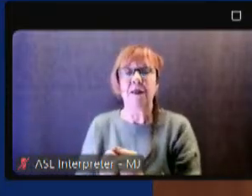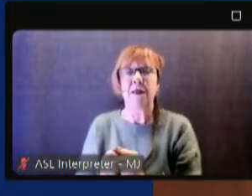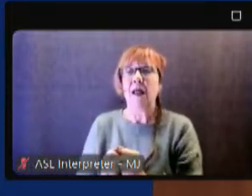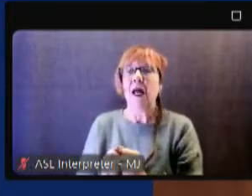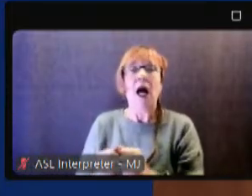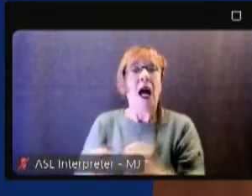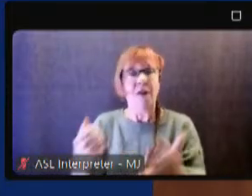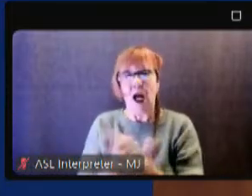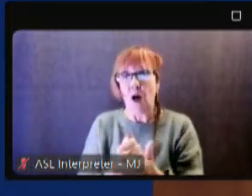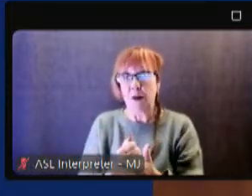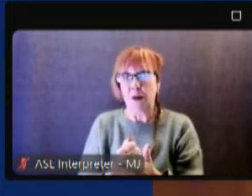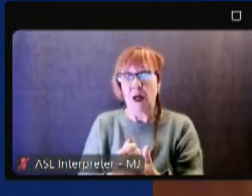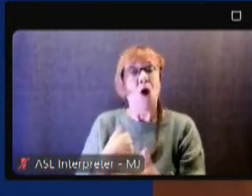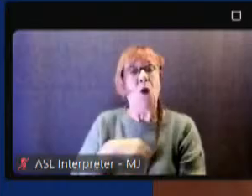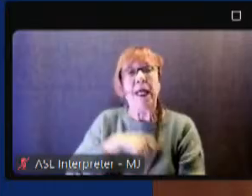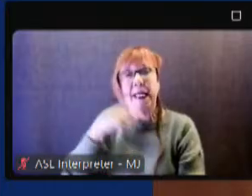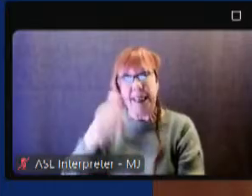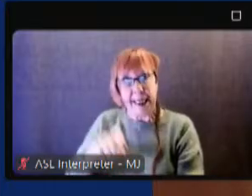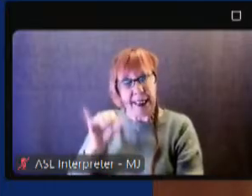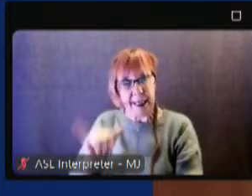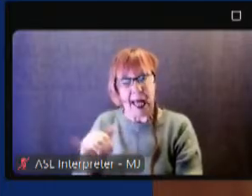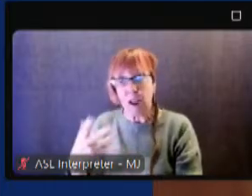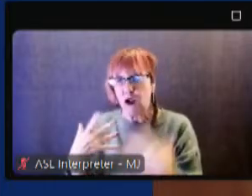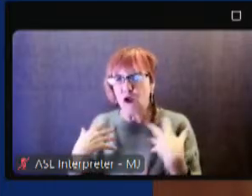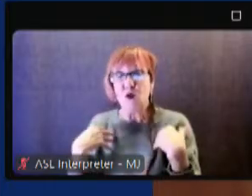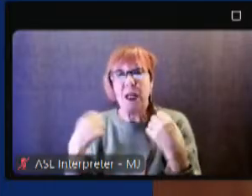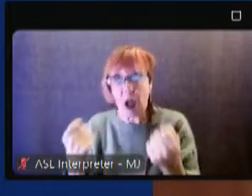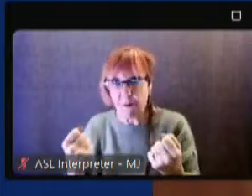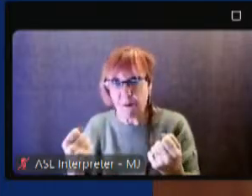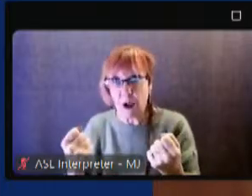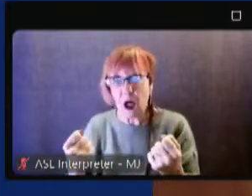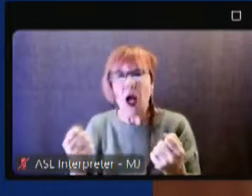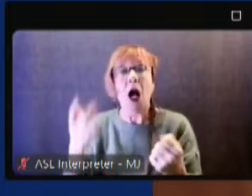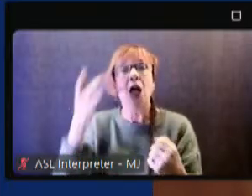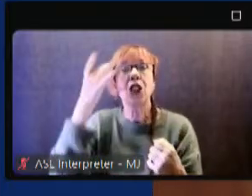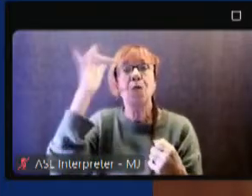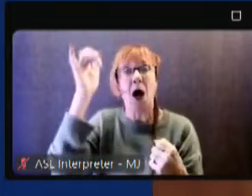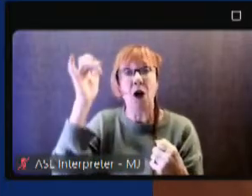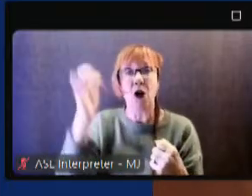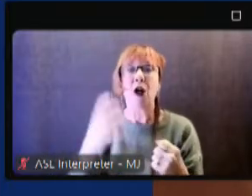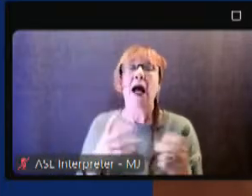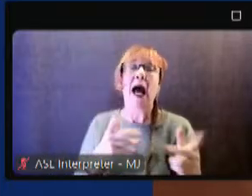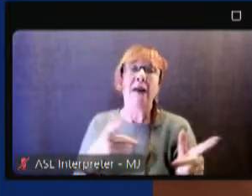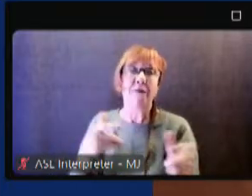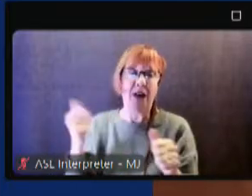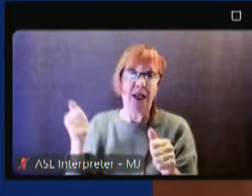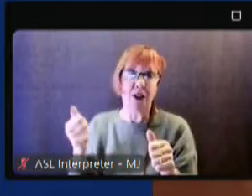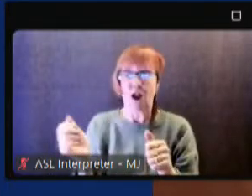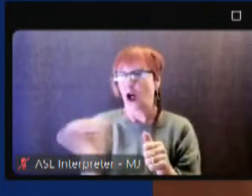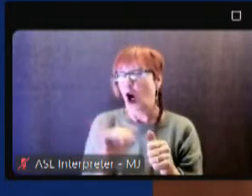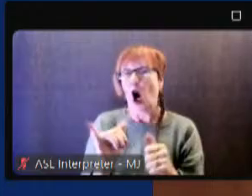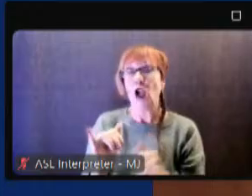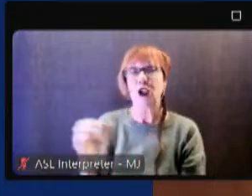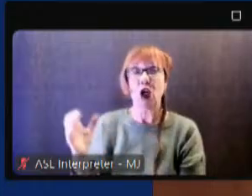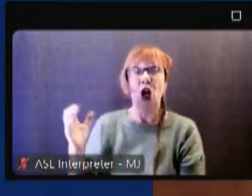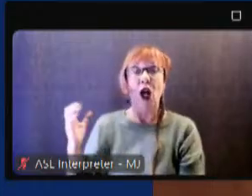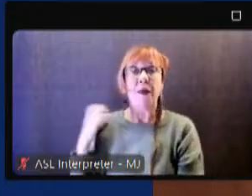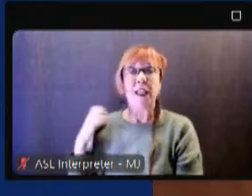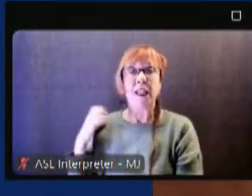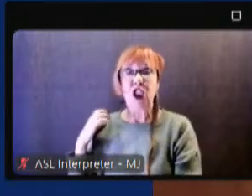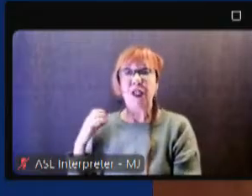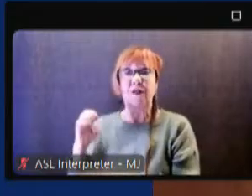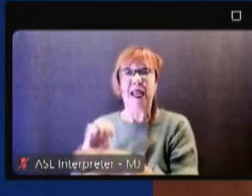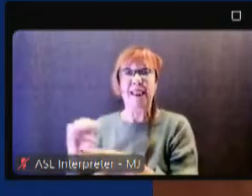recover, but to recover smarter and faster. Also, I expect to hear back from our Chief Executive Officer in the next few